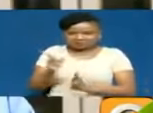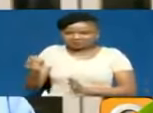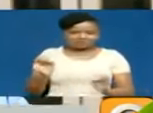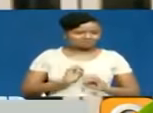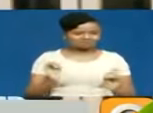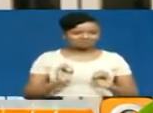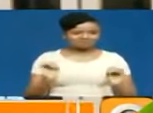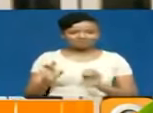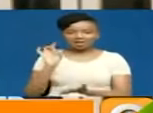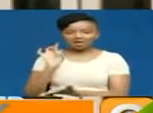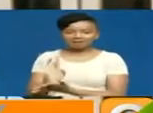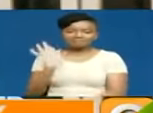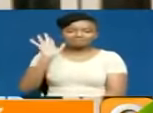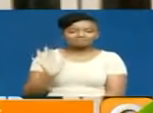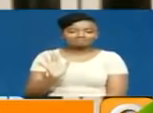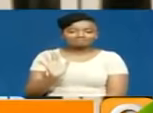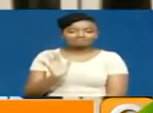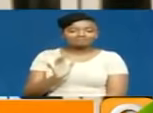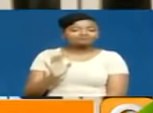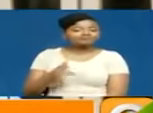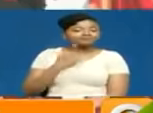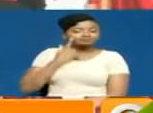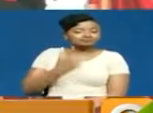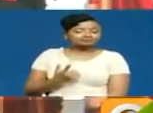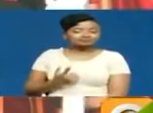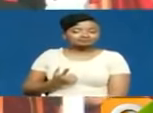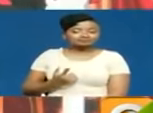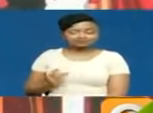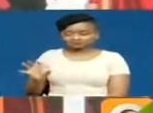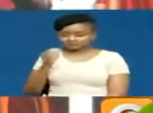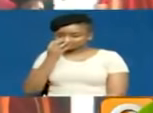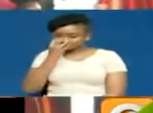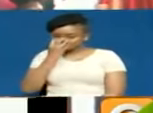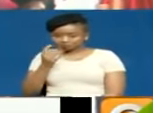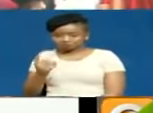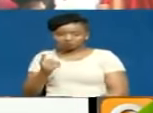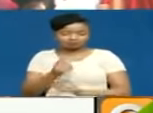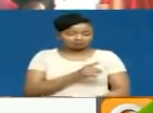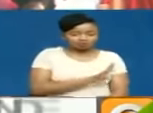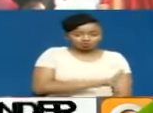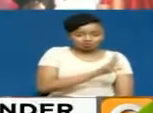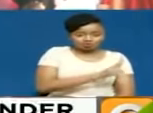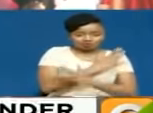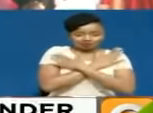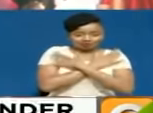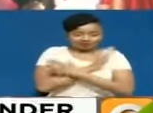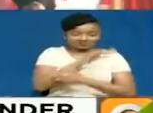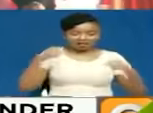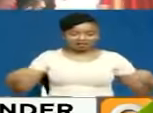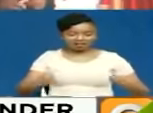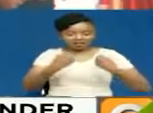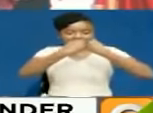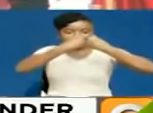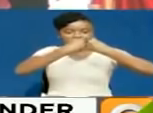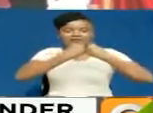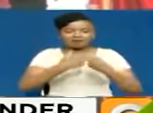It will not see the light of day, they know. And that is why they've only kept it as a street shock. DP Ruto and President Kenyatta's allies clashing over